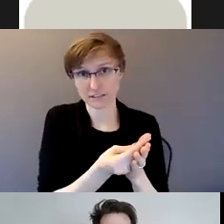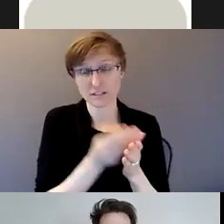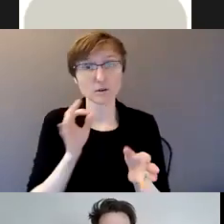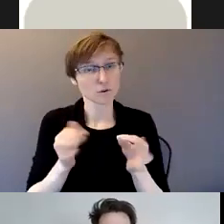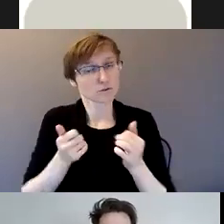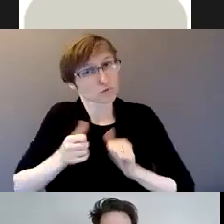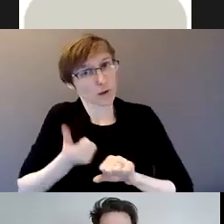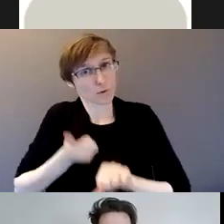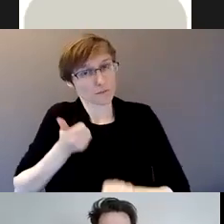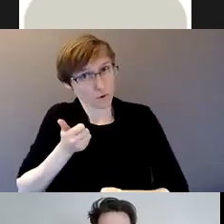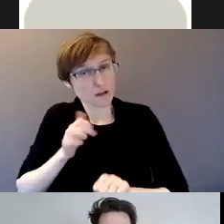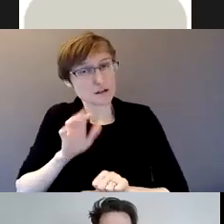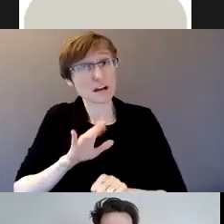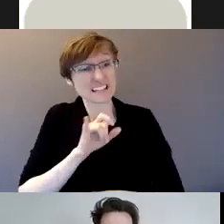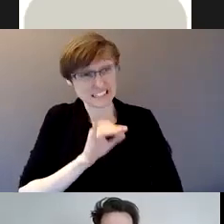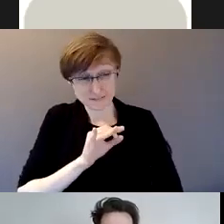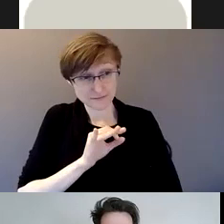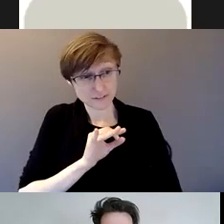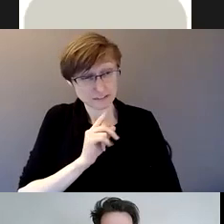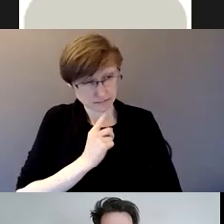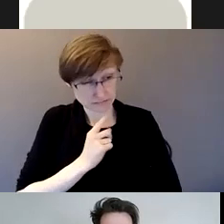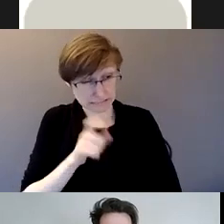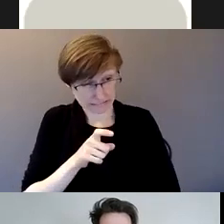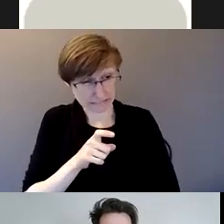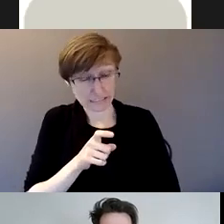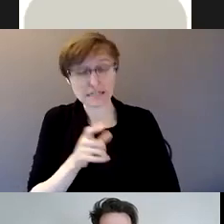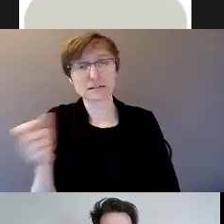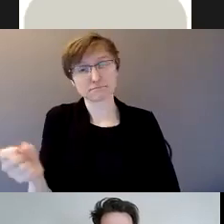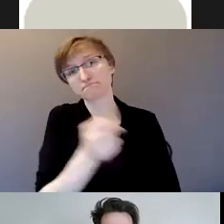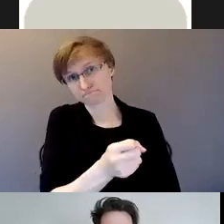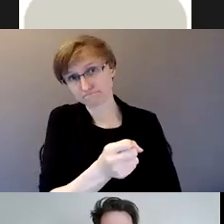possible. So it's another reason to look for all other possible options first.